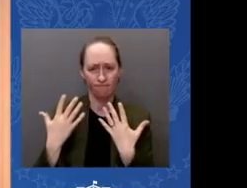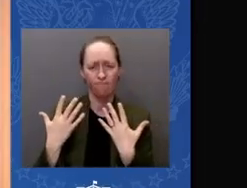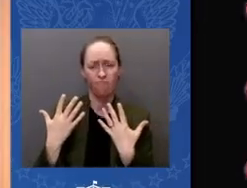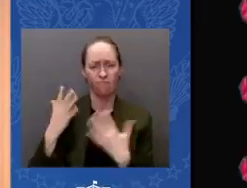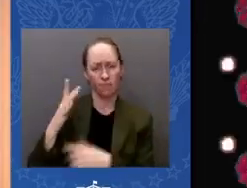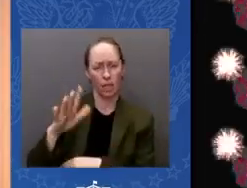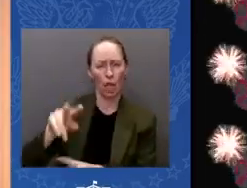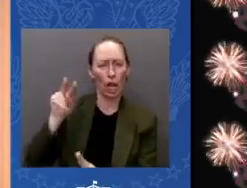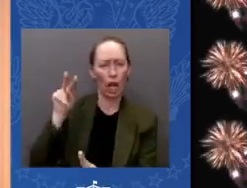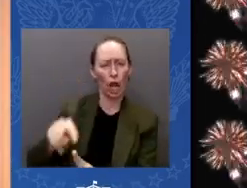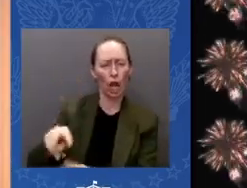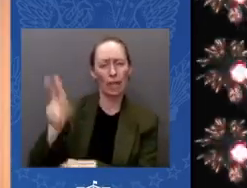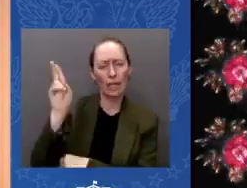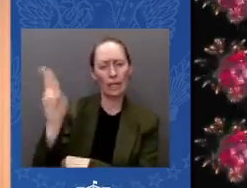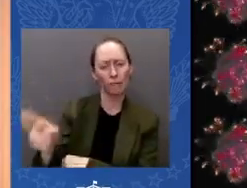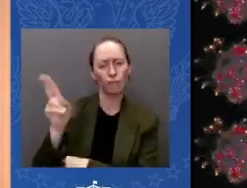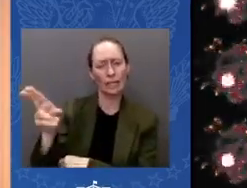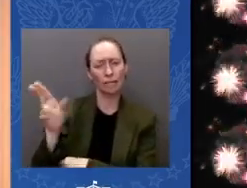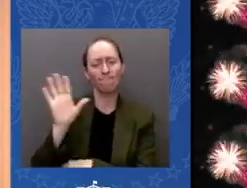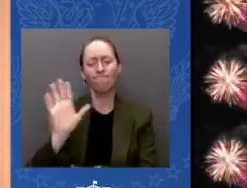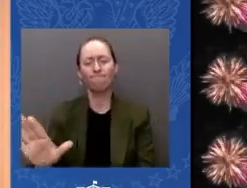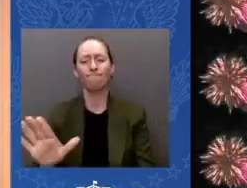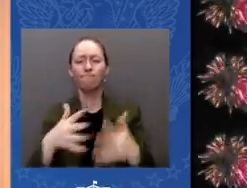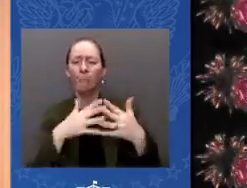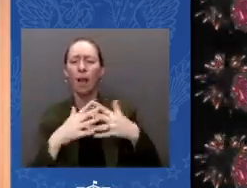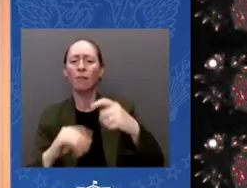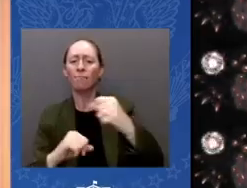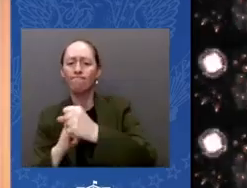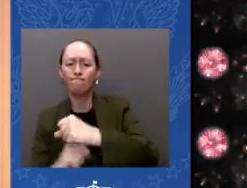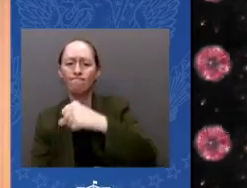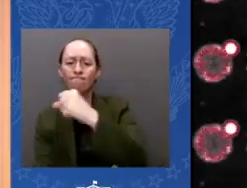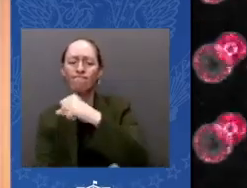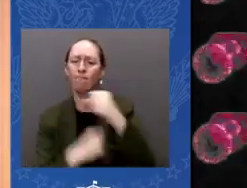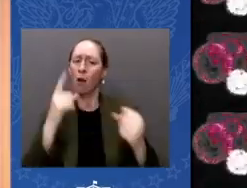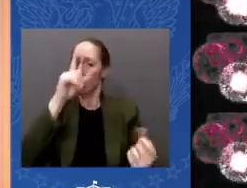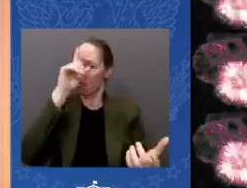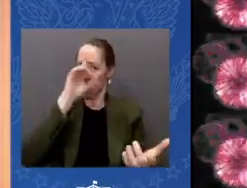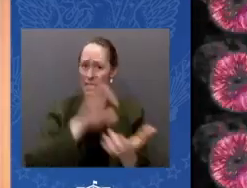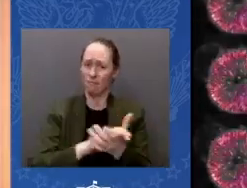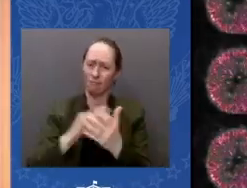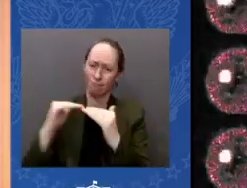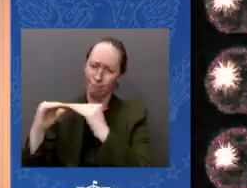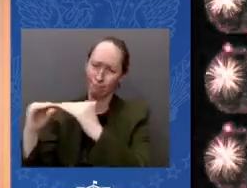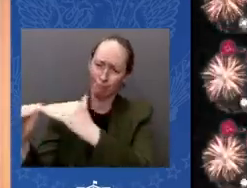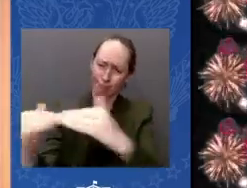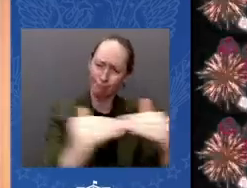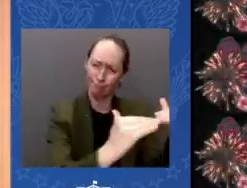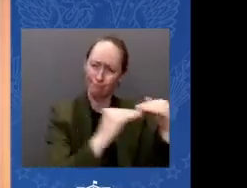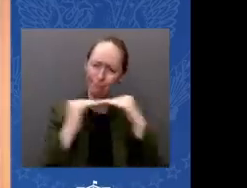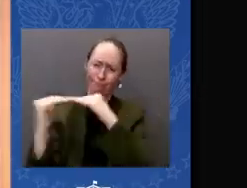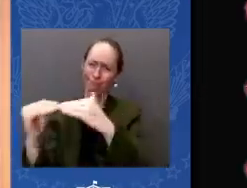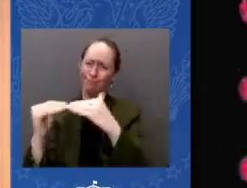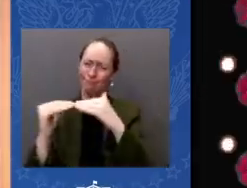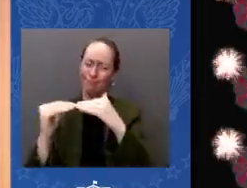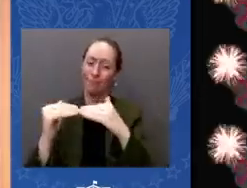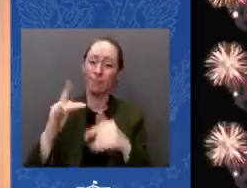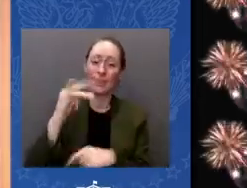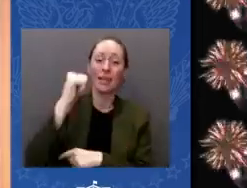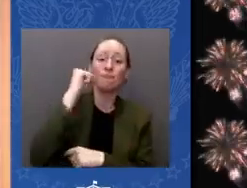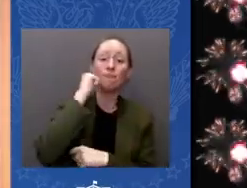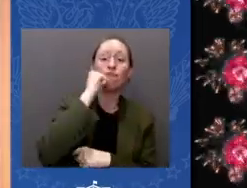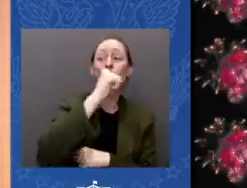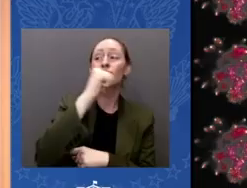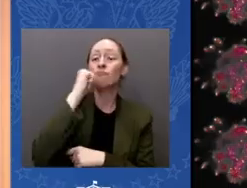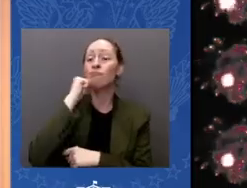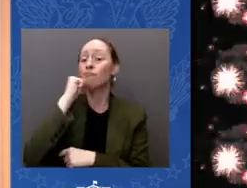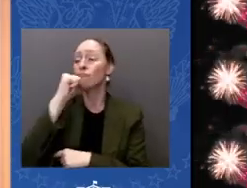that racism and fear have long torn us apart. Hate only hides. I used to think we could defeat hate coming out of the